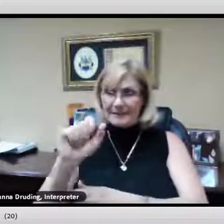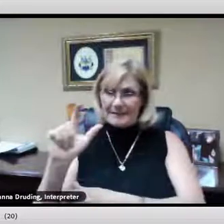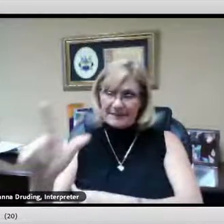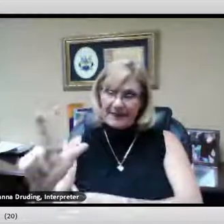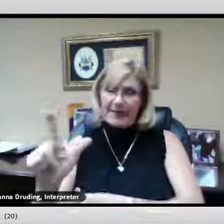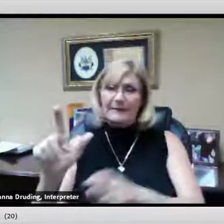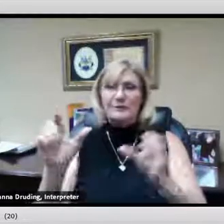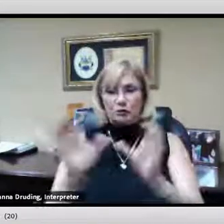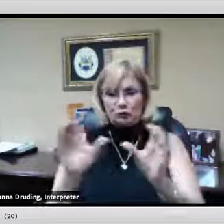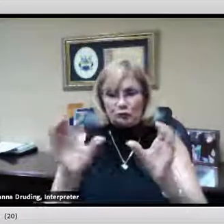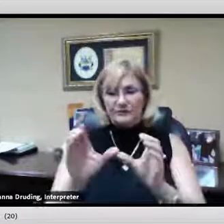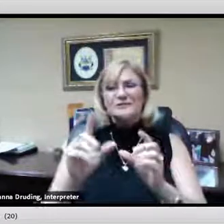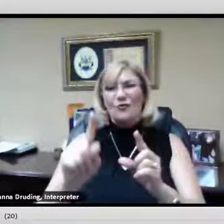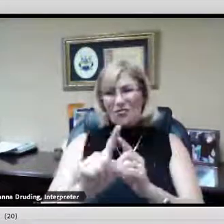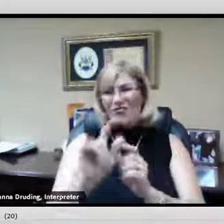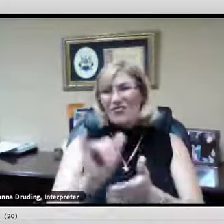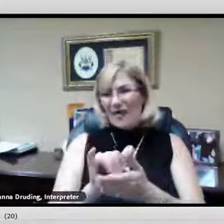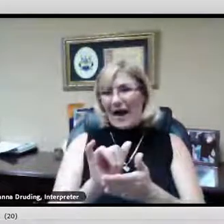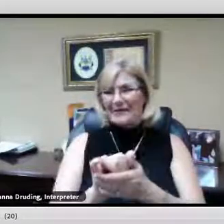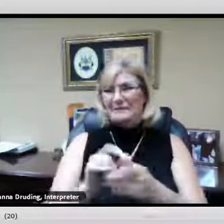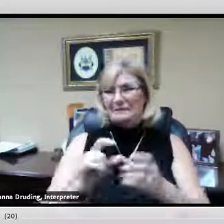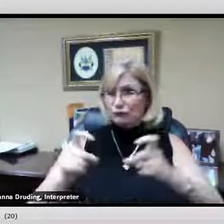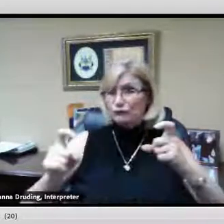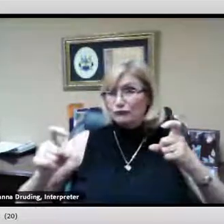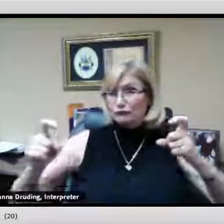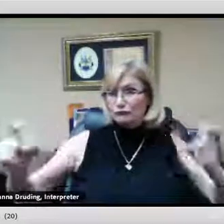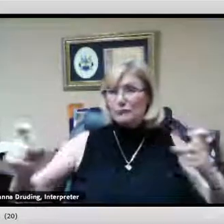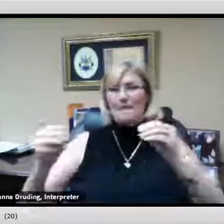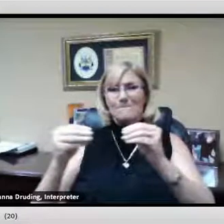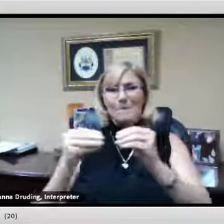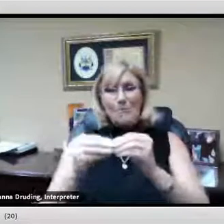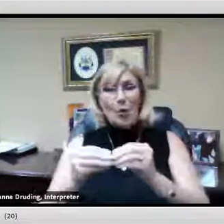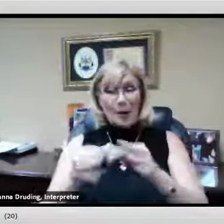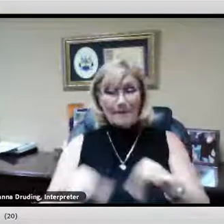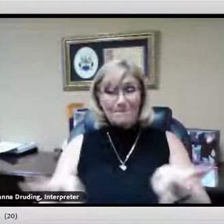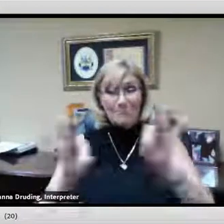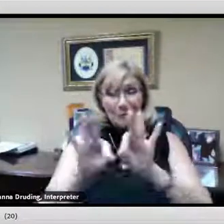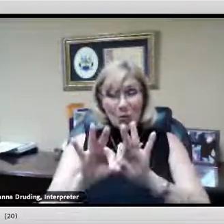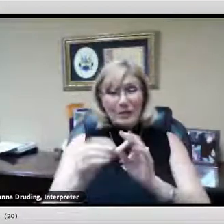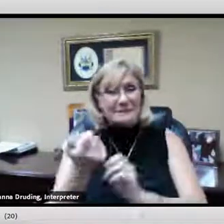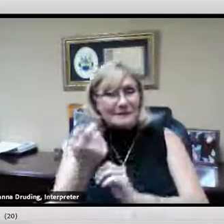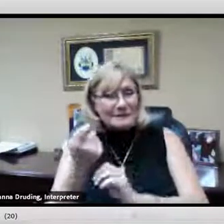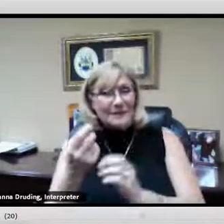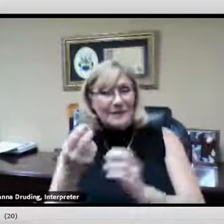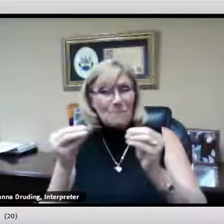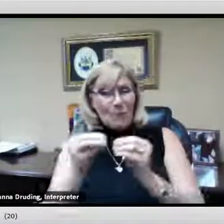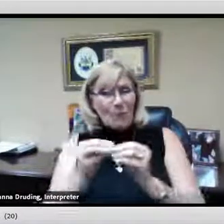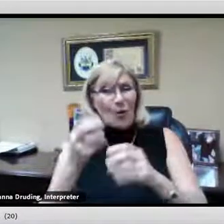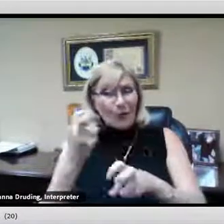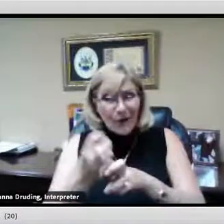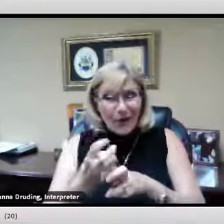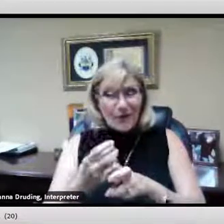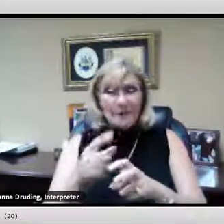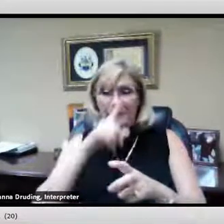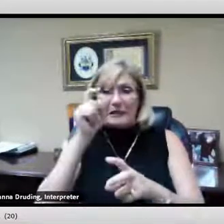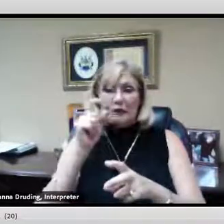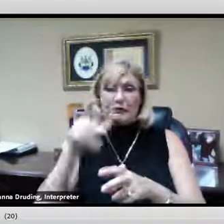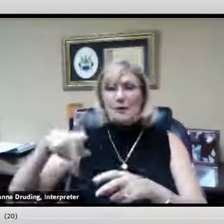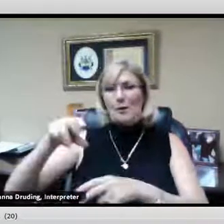grown over the years. It's become more important, somewhat more complicated, having to do with the proxy server.